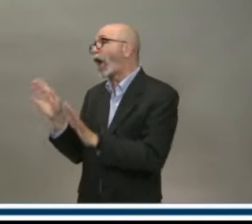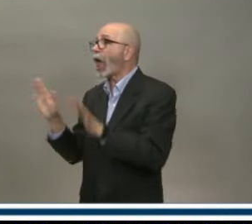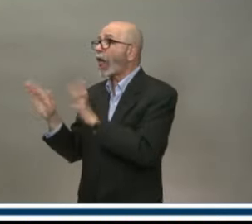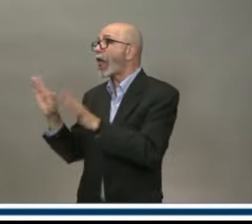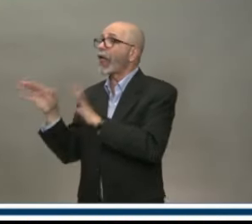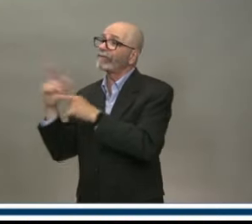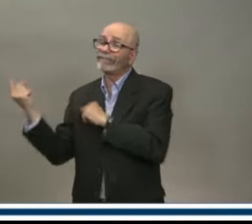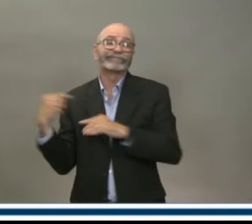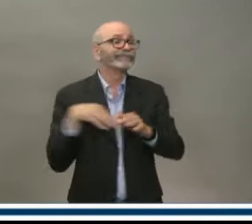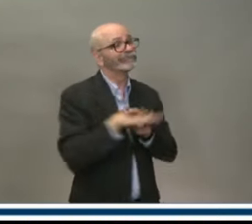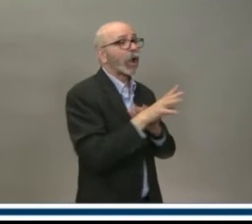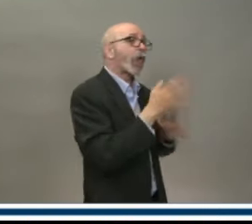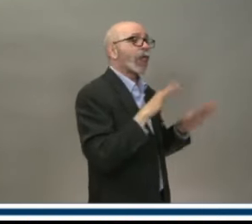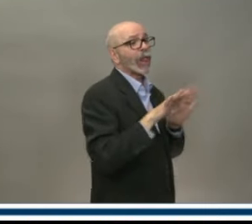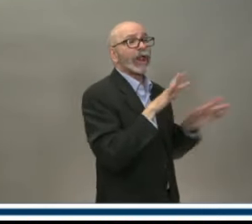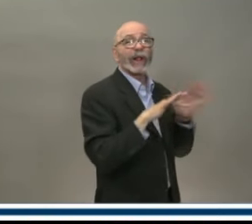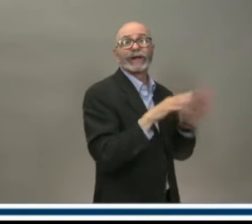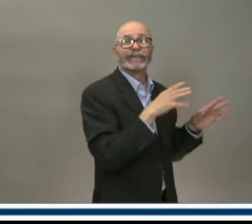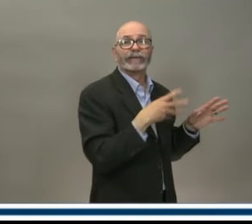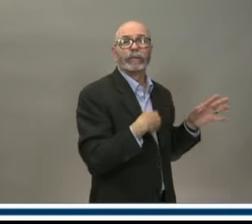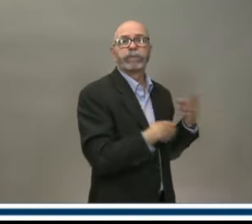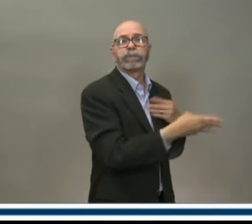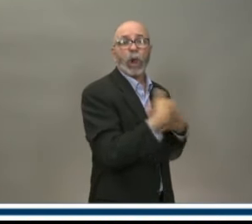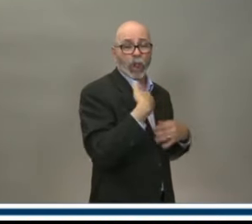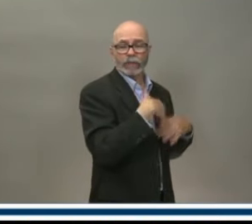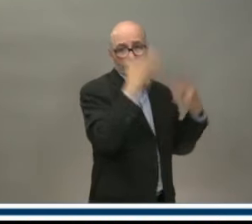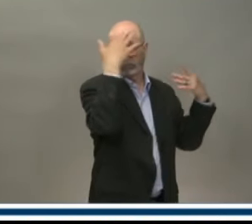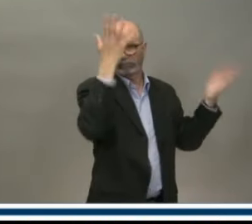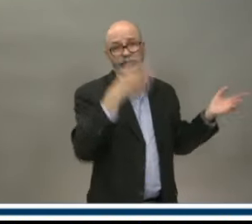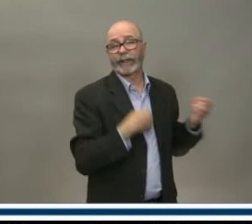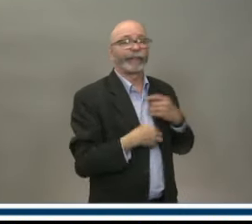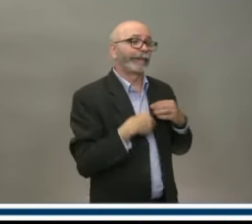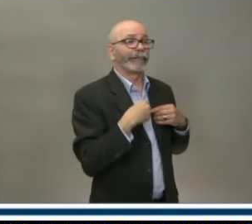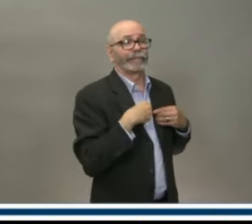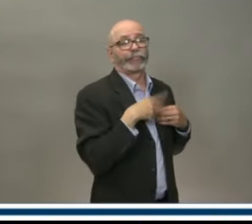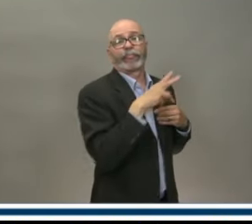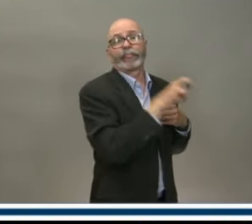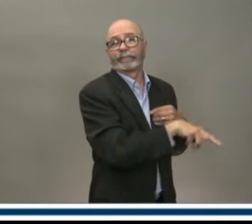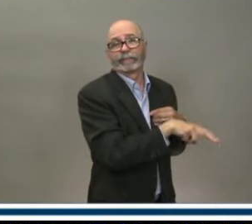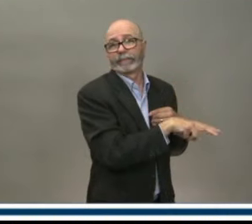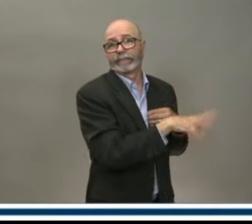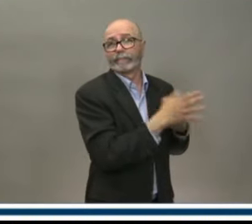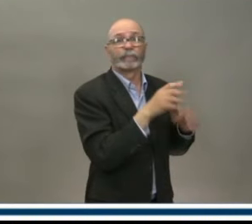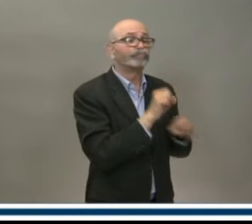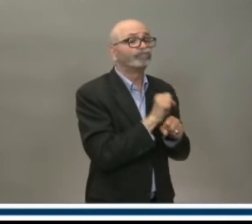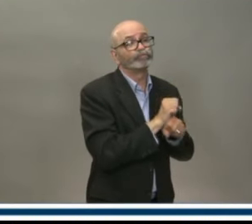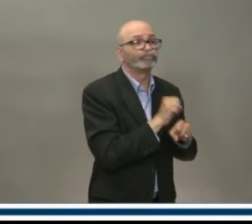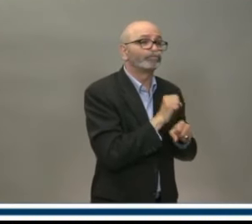luck, some of the situations were individuals whose job they were moving